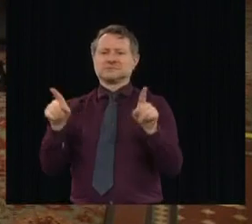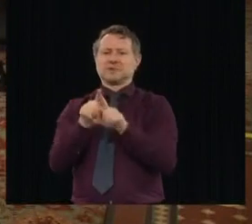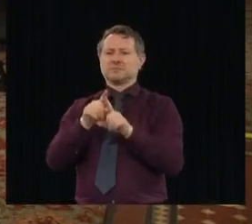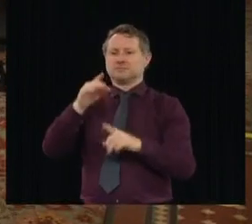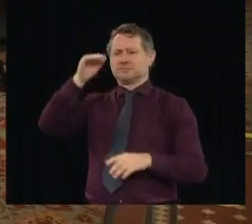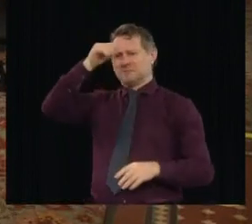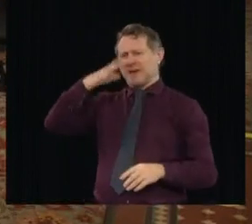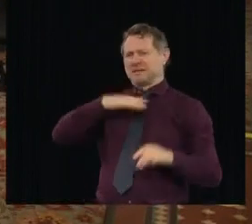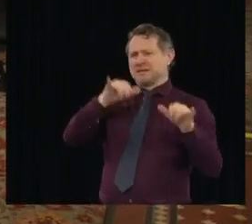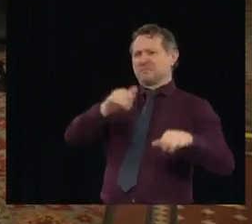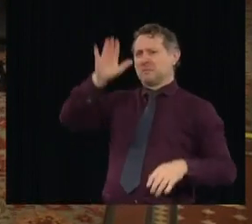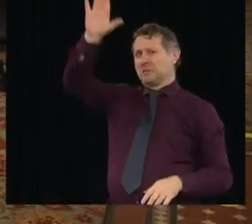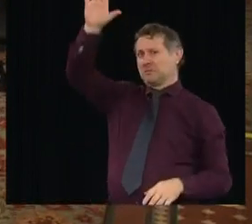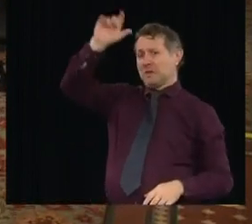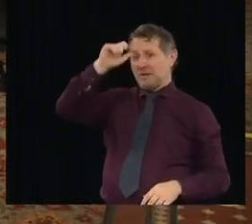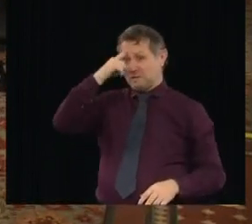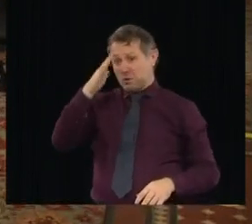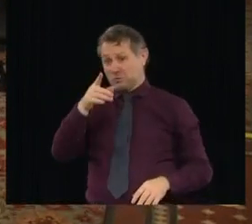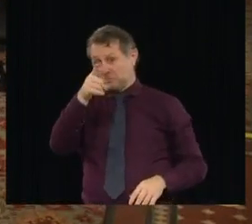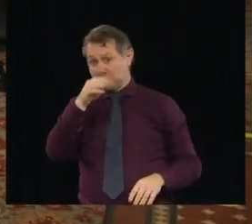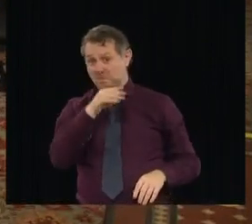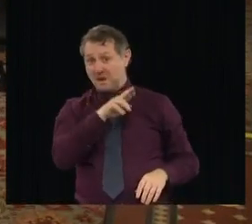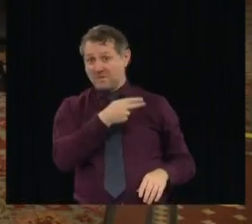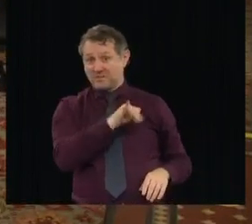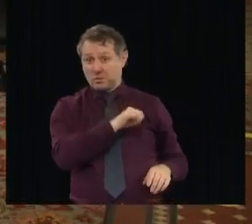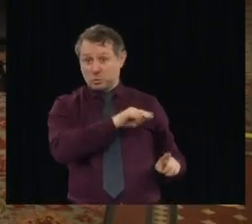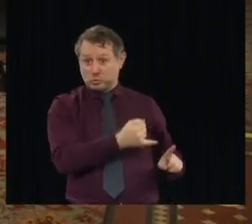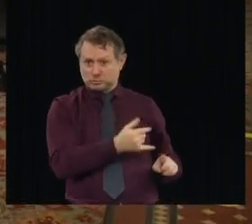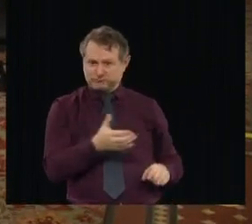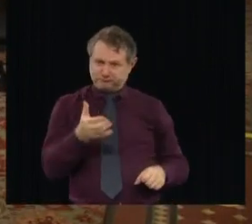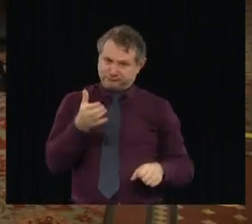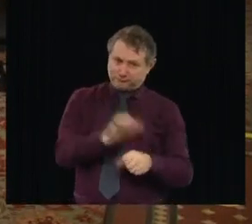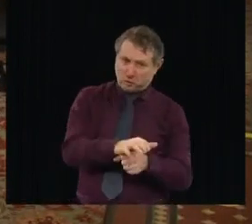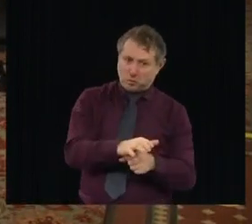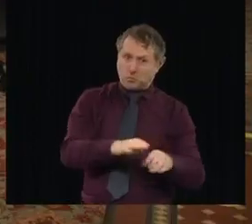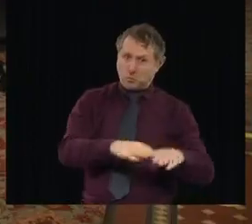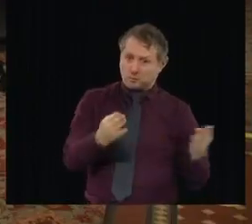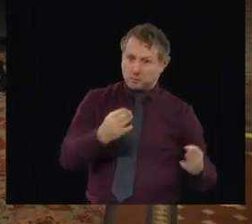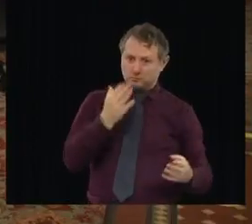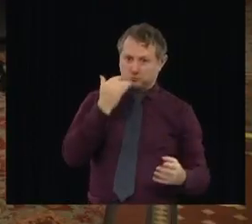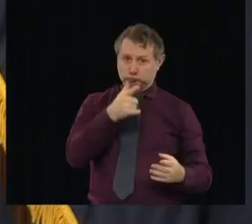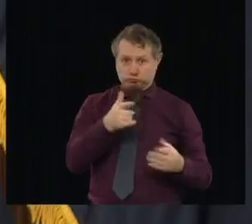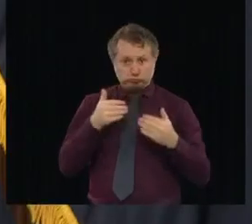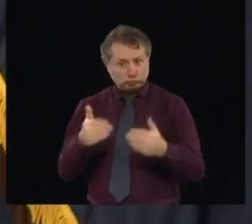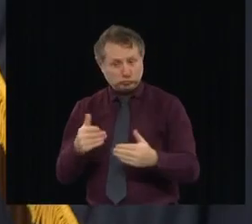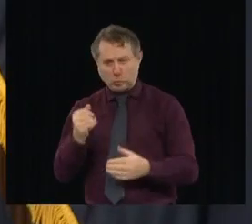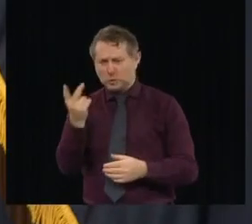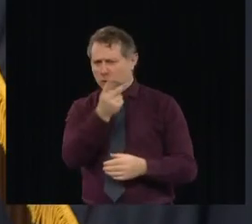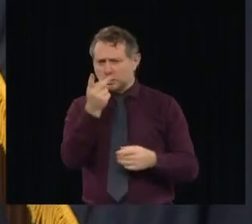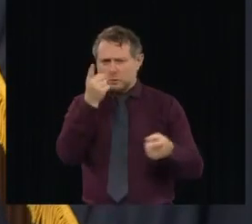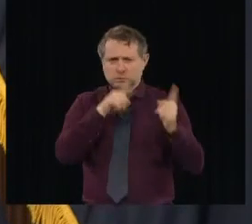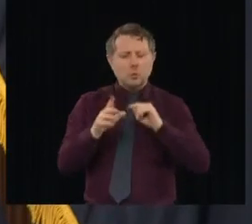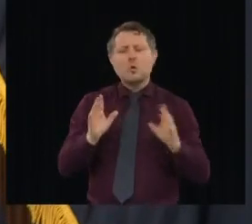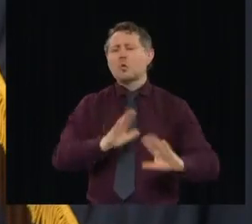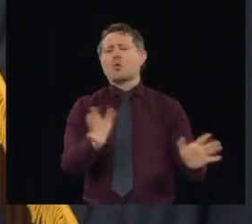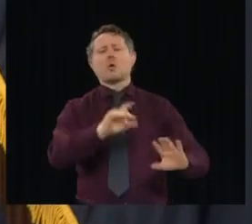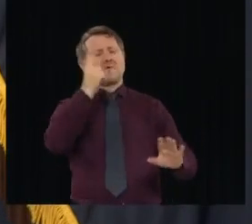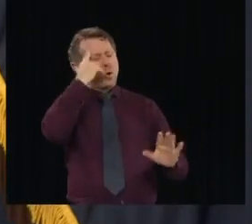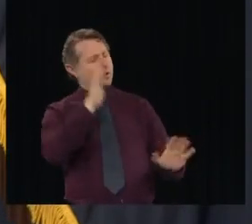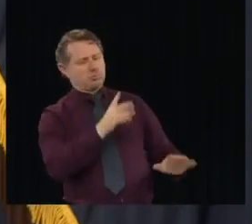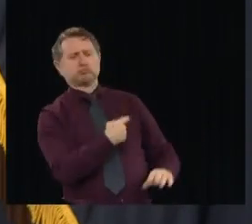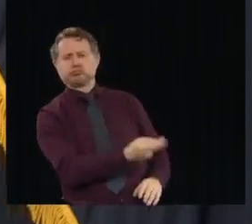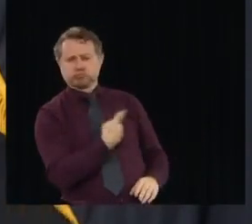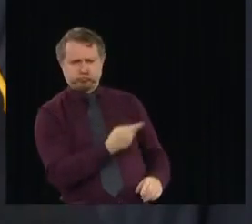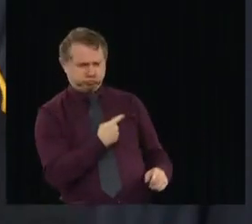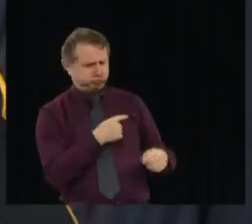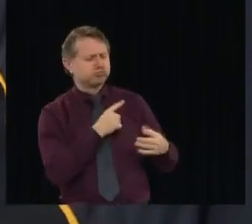hand in this by announcing yesterday that he'd open the beaches? Or did you consult with him? No, we've been talking to them about beaches for a long time. We talk to them about everything